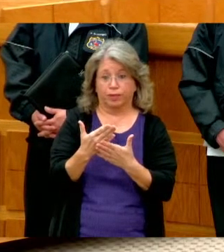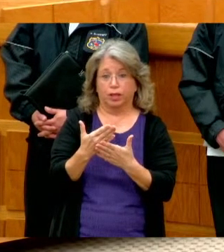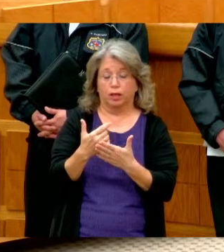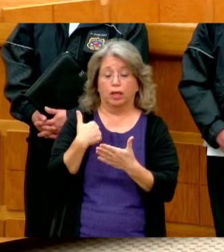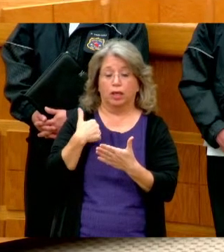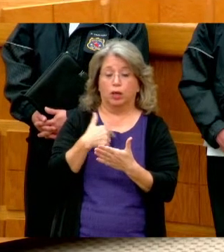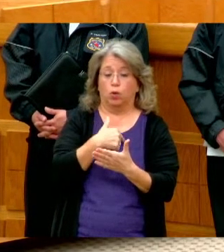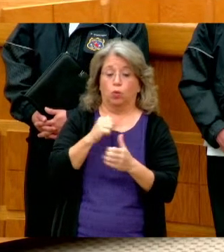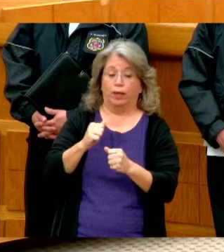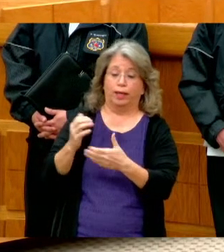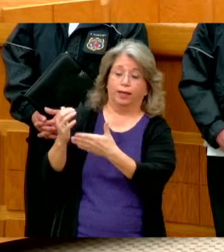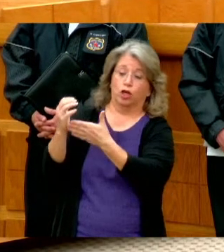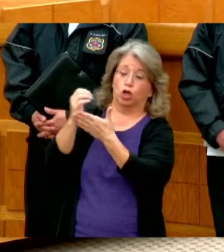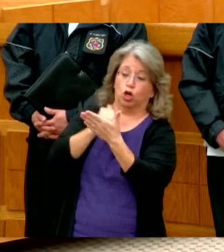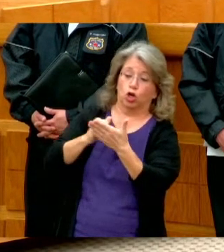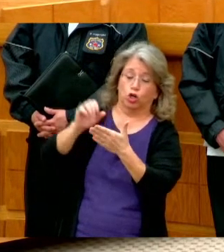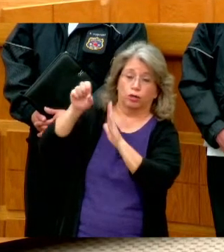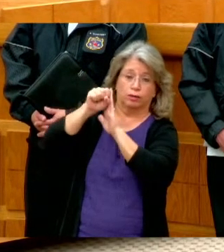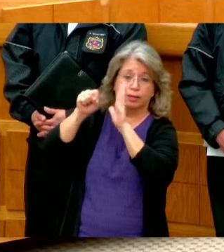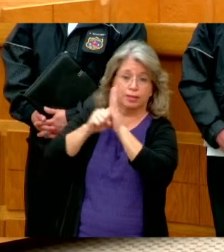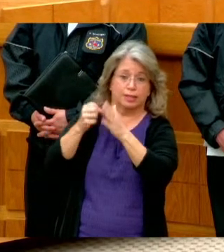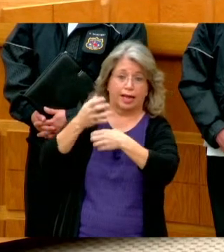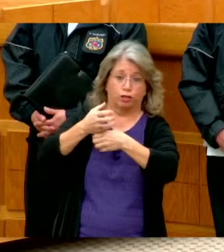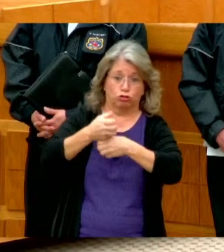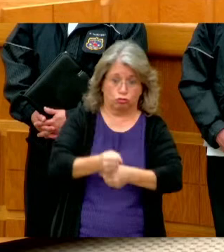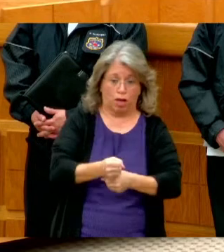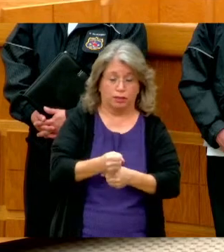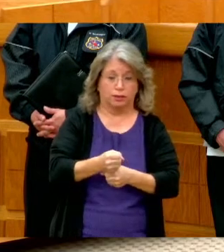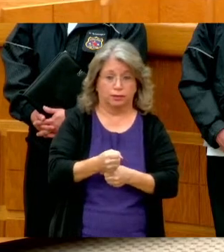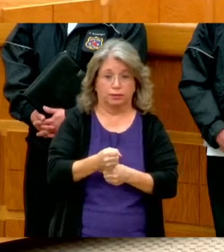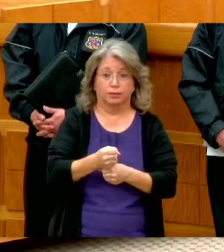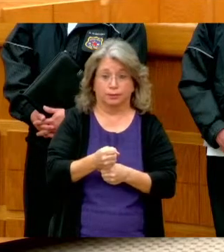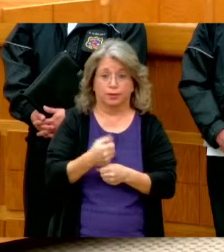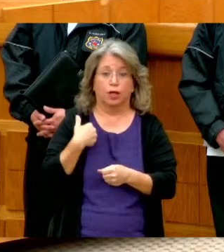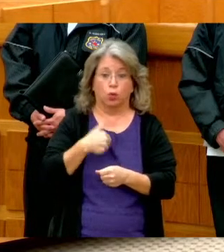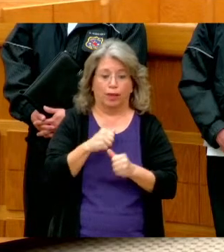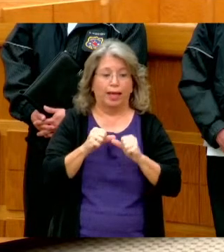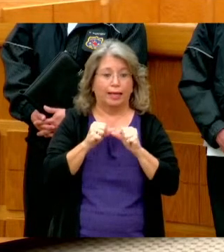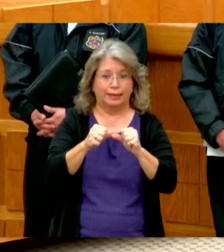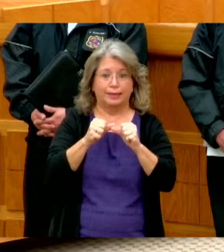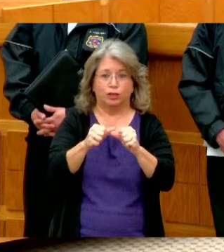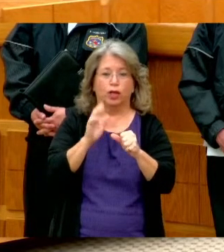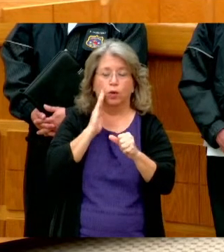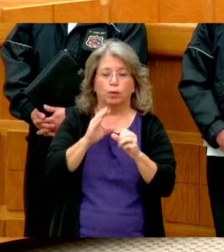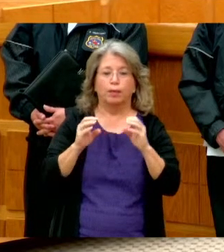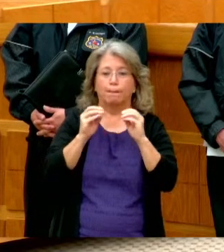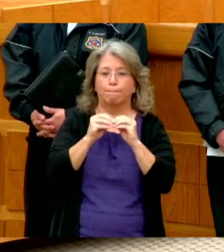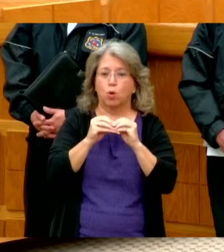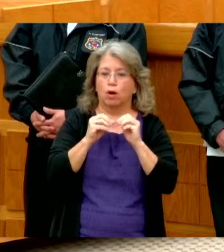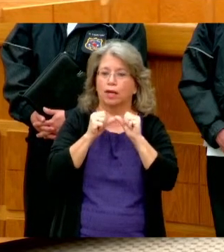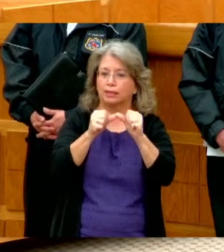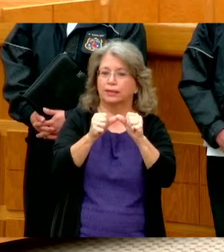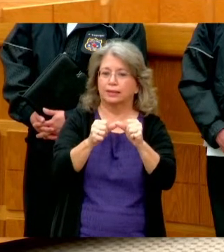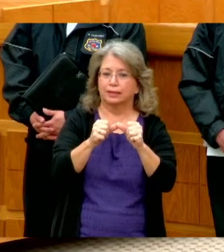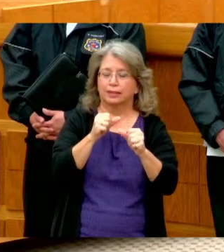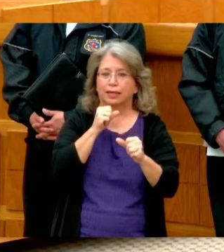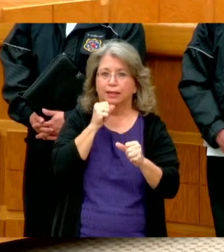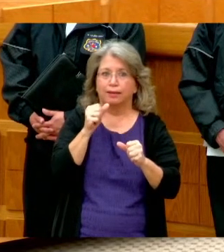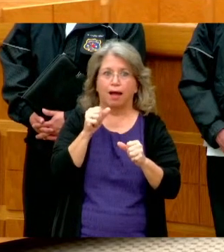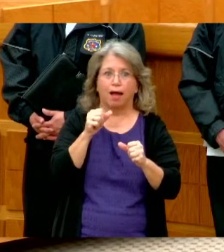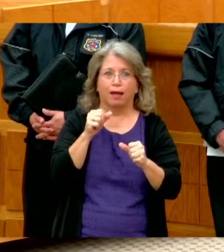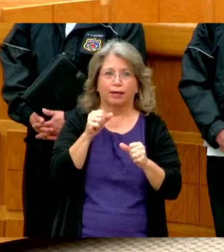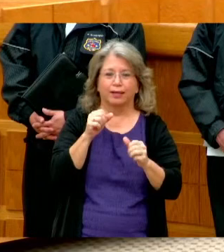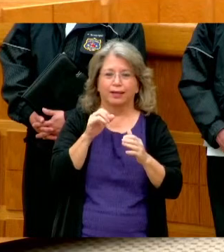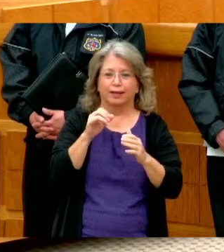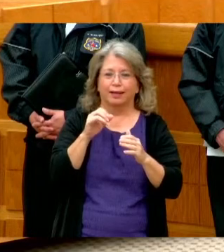earned that trust, and we're going to continue, and it'll be more consistent and not so short fuse, 12-hour, here they come. Does